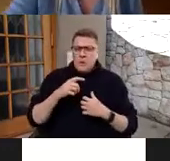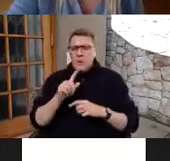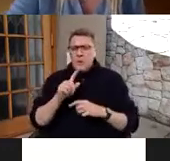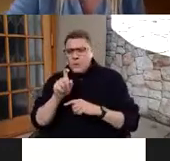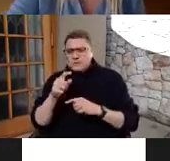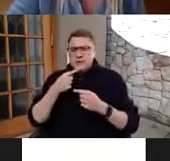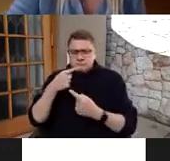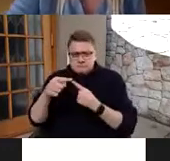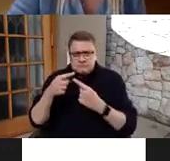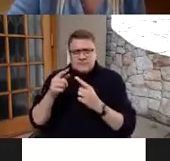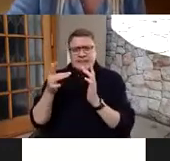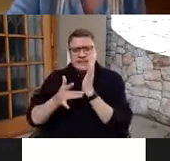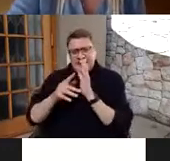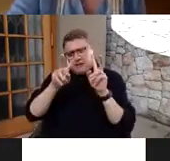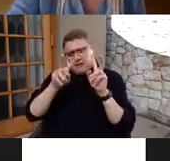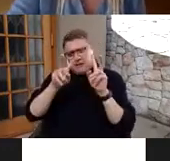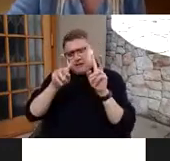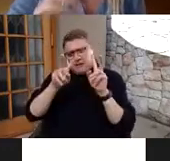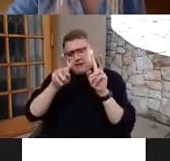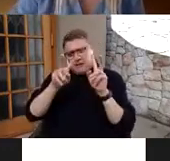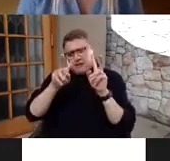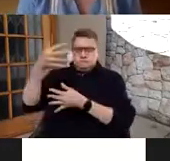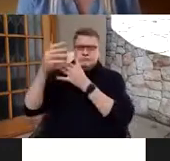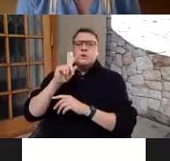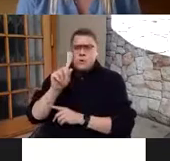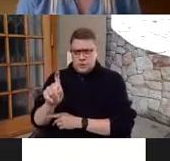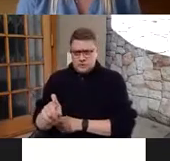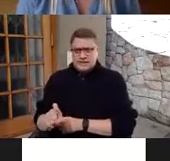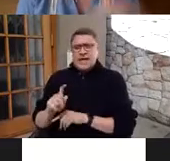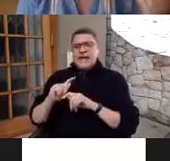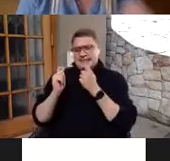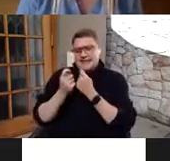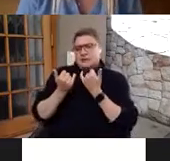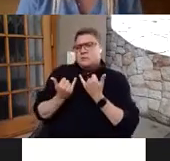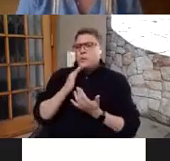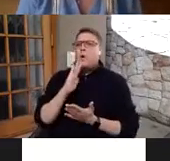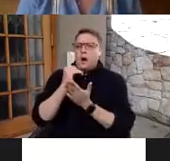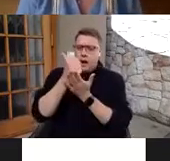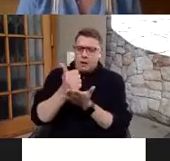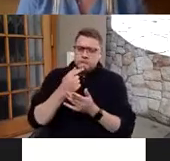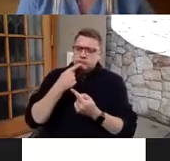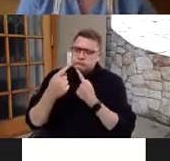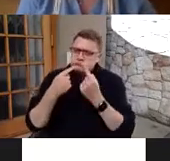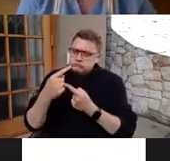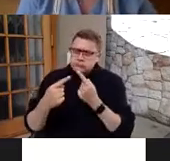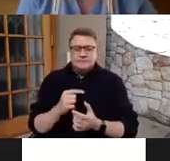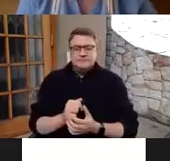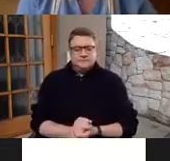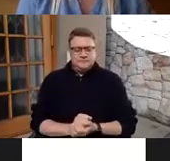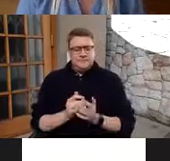technical difficulties. We've got a great team that's on board today, and they will help you as we go along with the technical